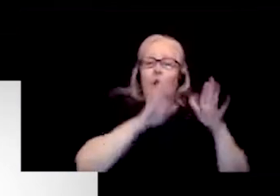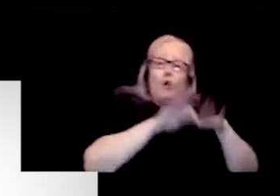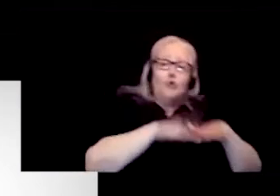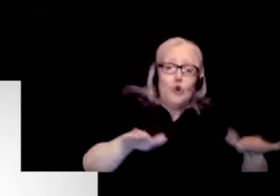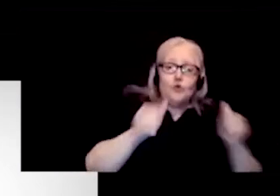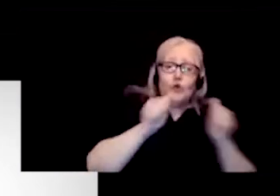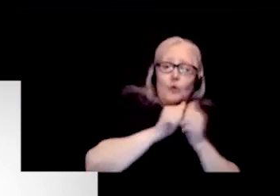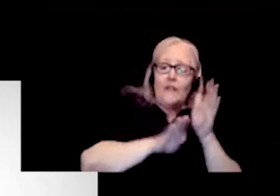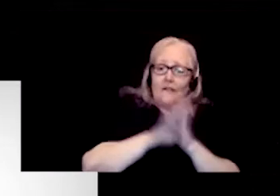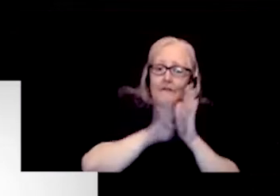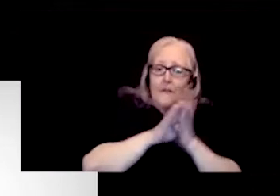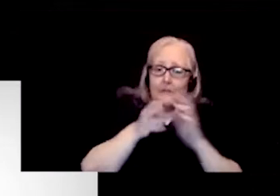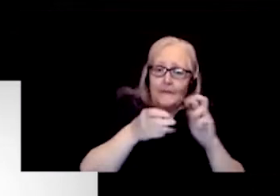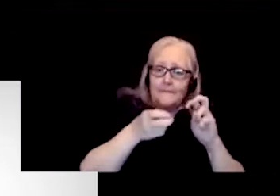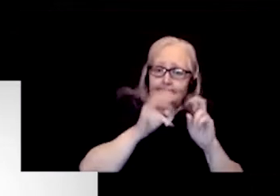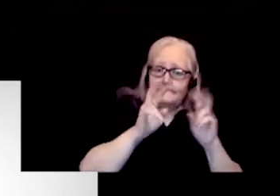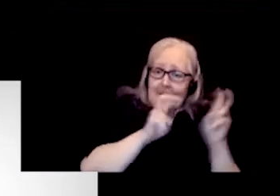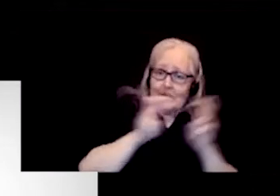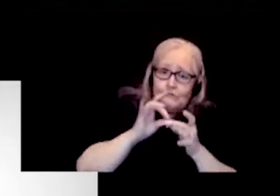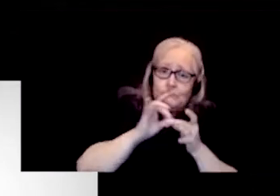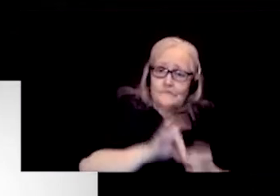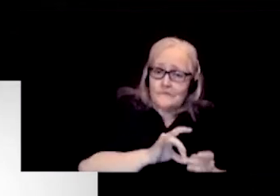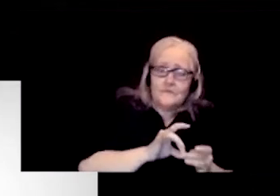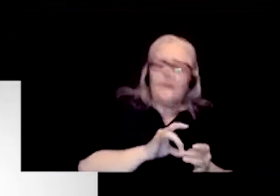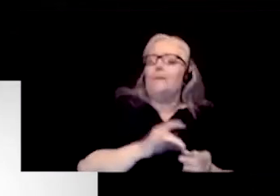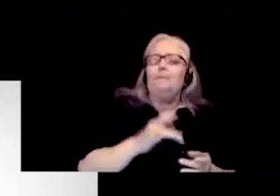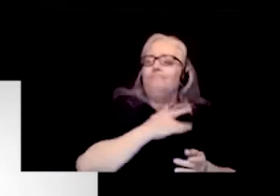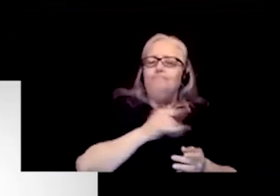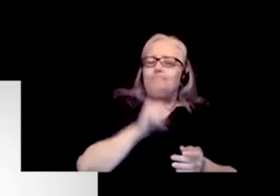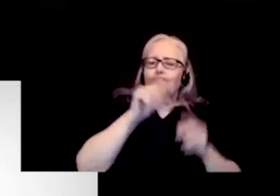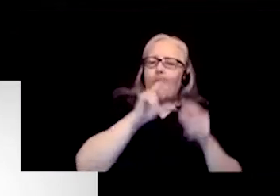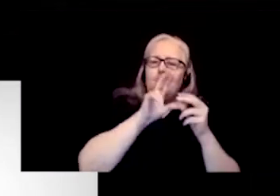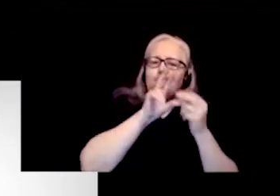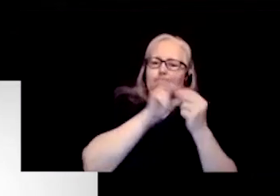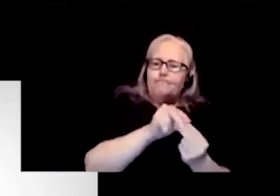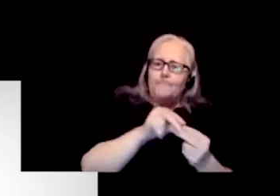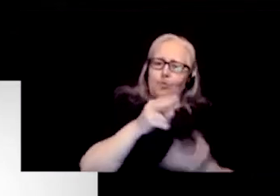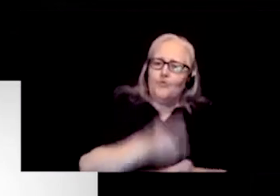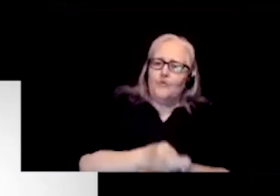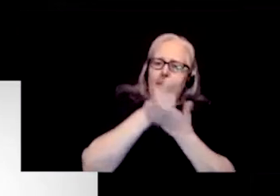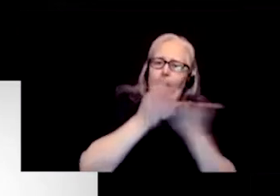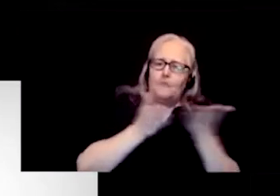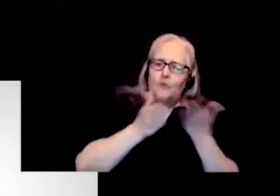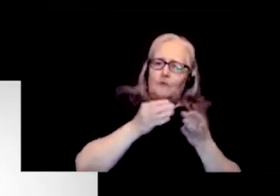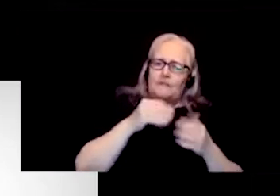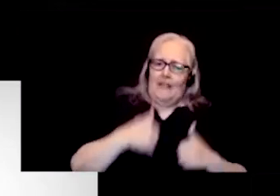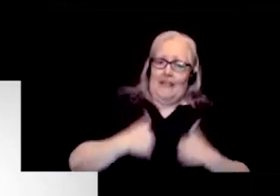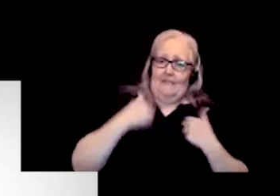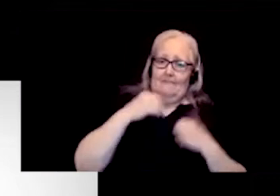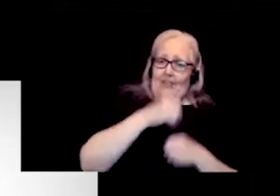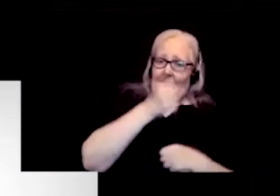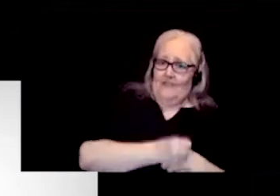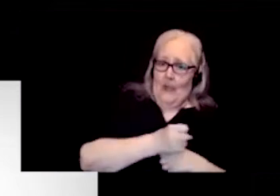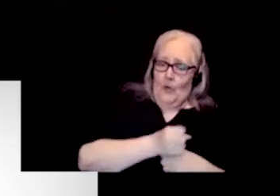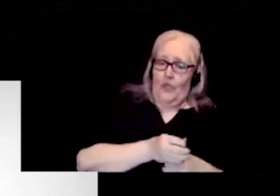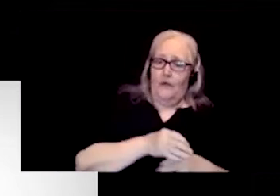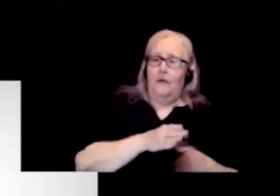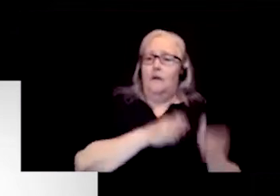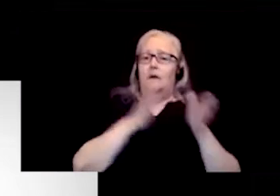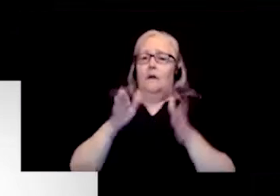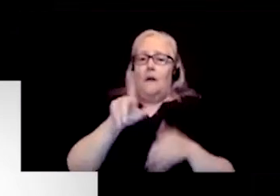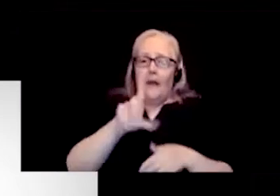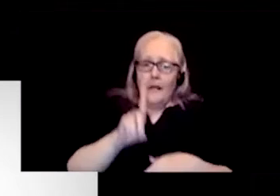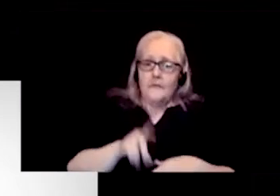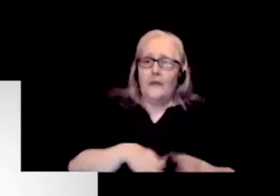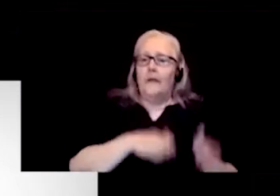concerns about speech were less likely to use rehabilitative services if they lived in the South. Asthma, learning disabilities, dental, speech, vision, and